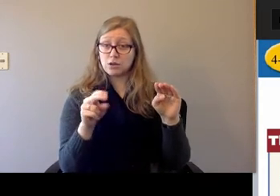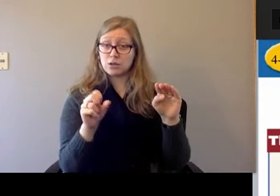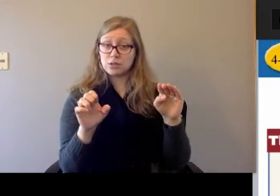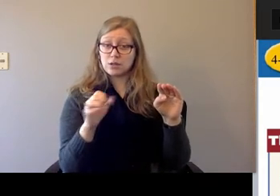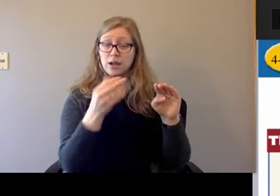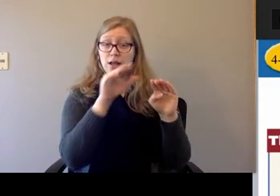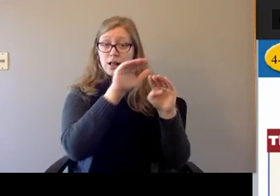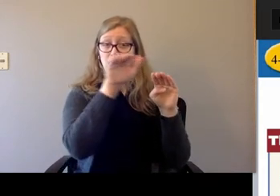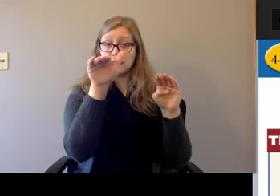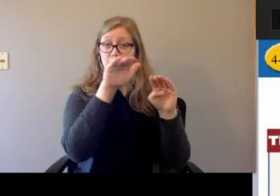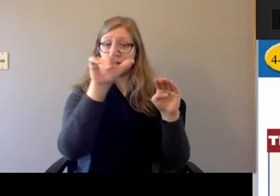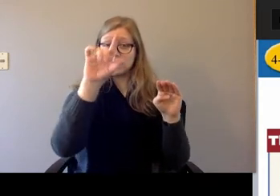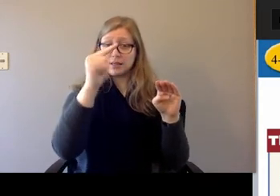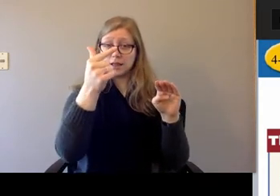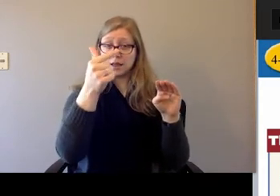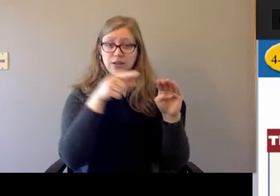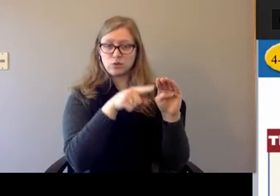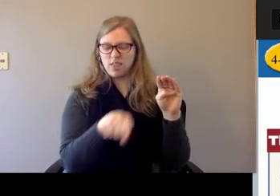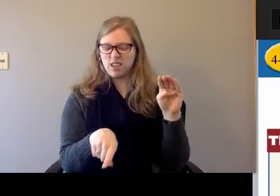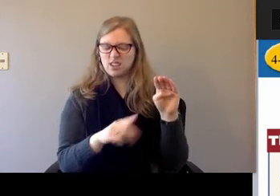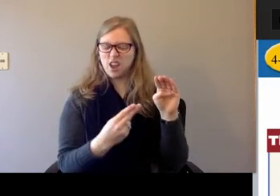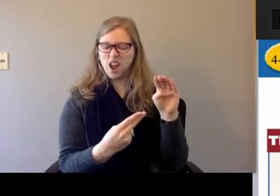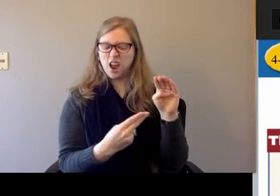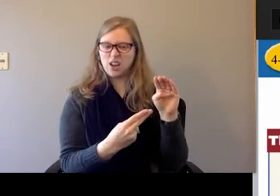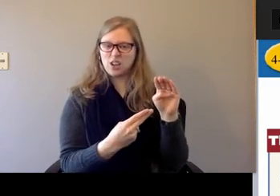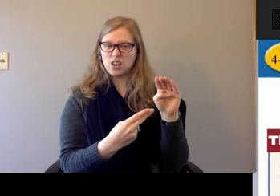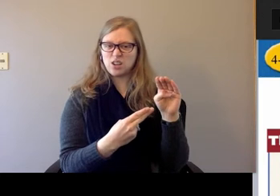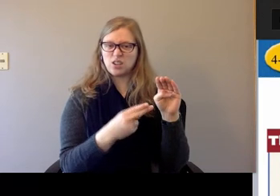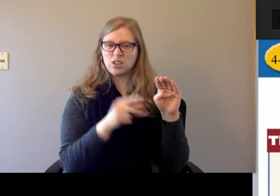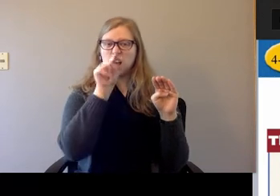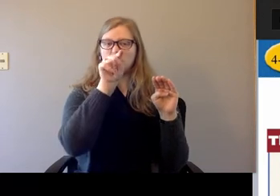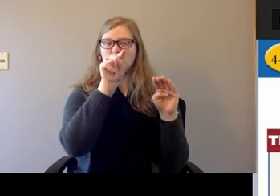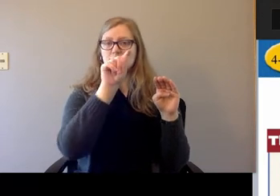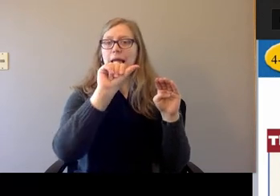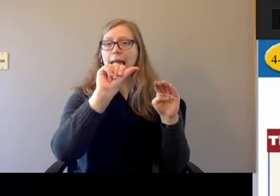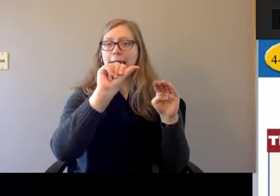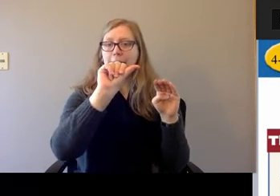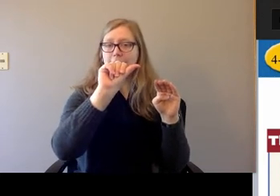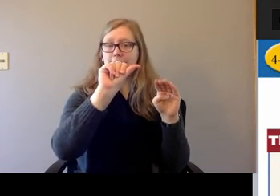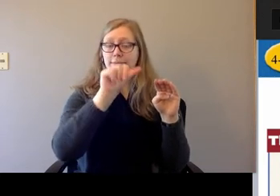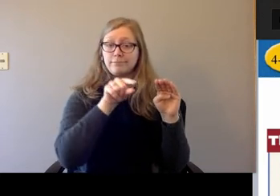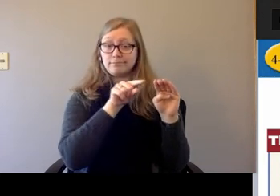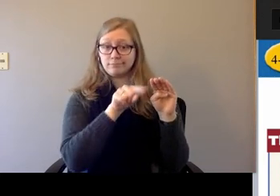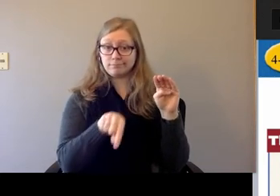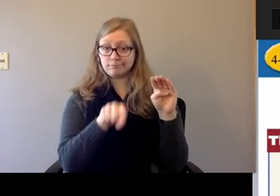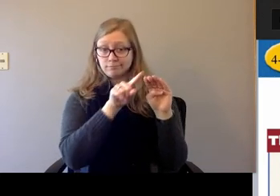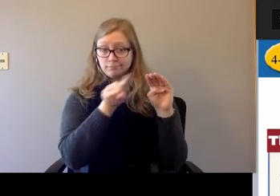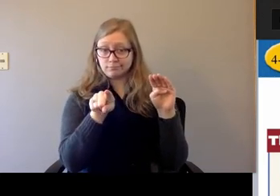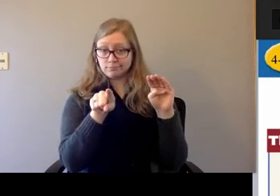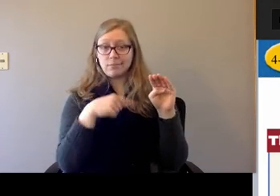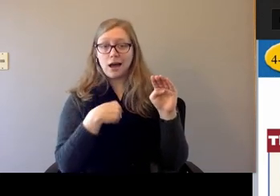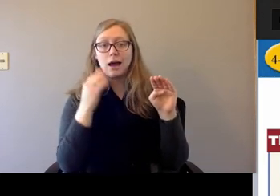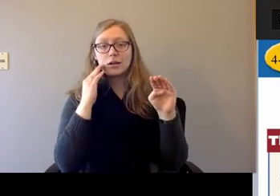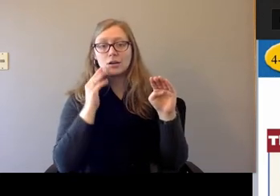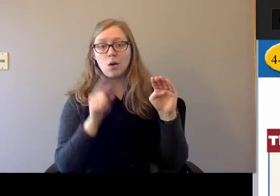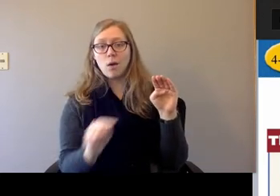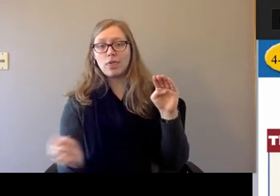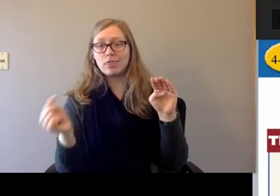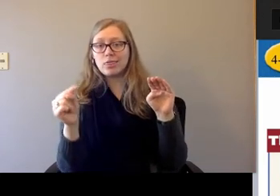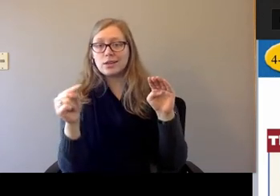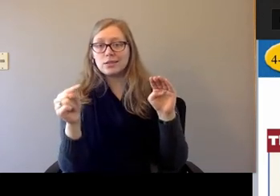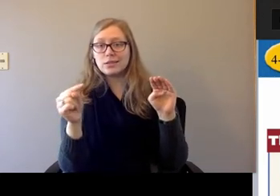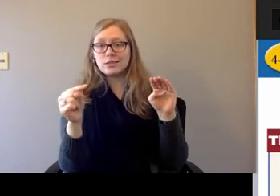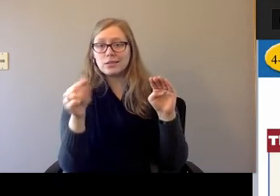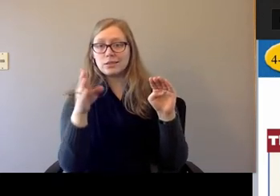this H and this little a, then I know that I know the other side because I can